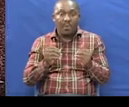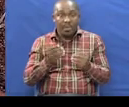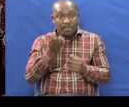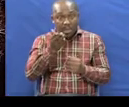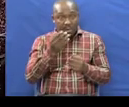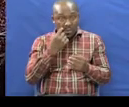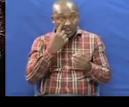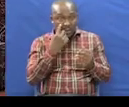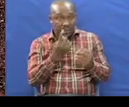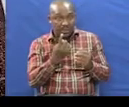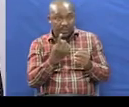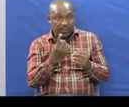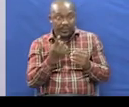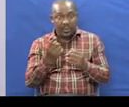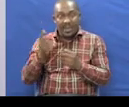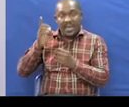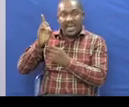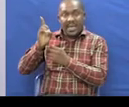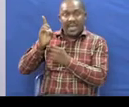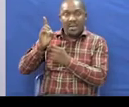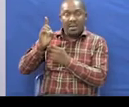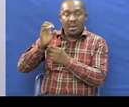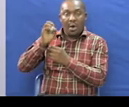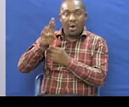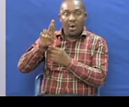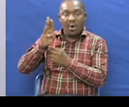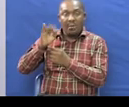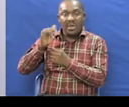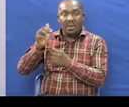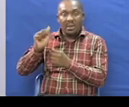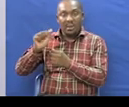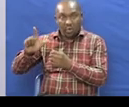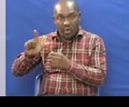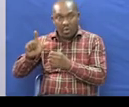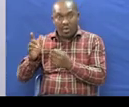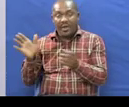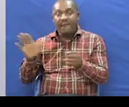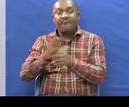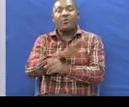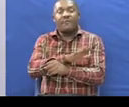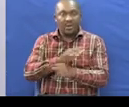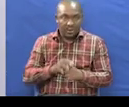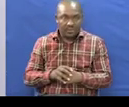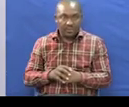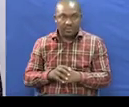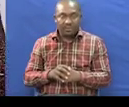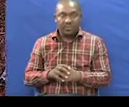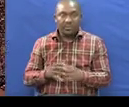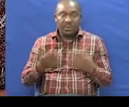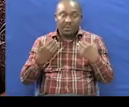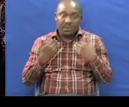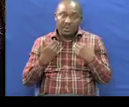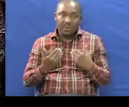that d orbital is fulfilled. Because the d orbital is fulfilled, it